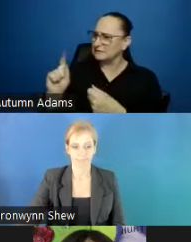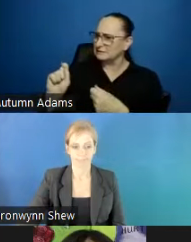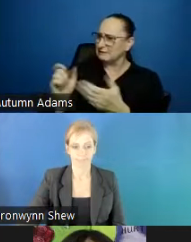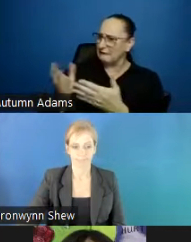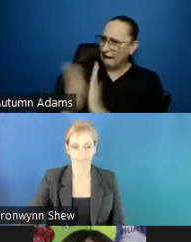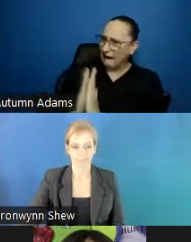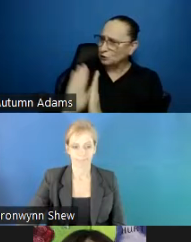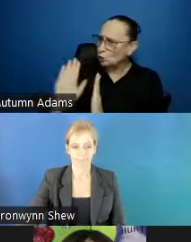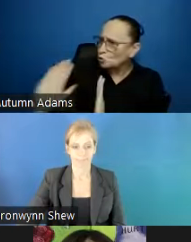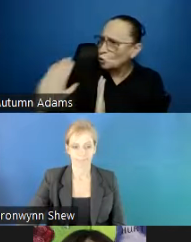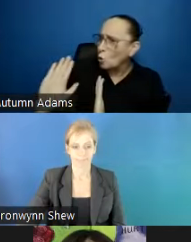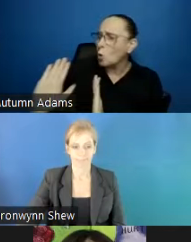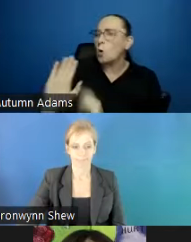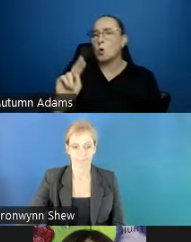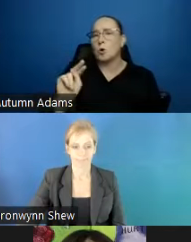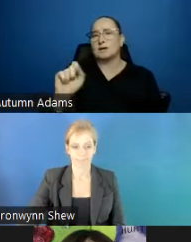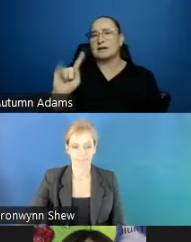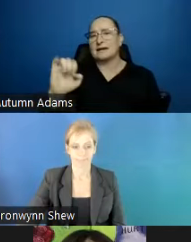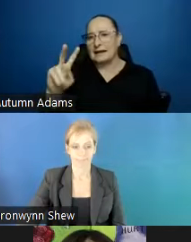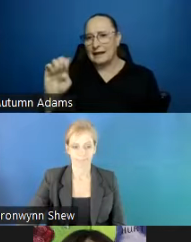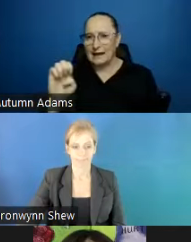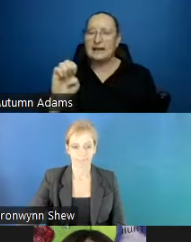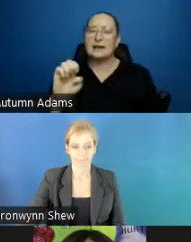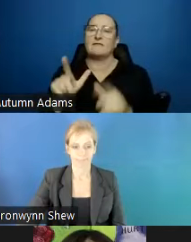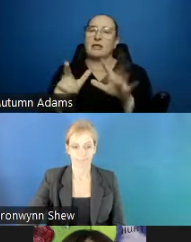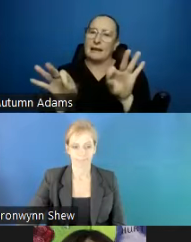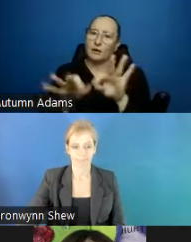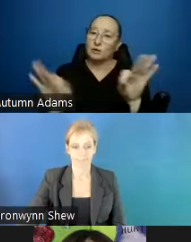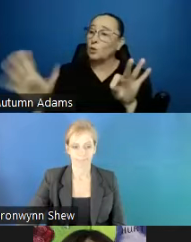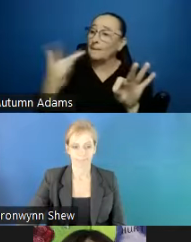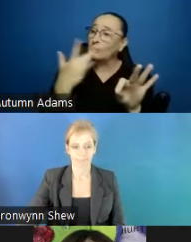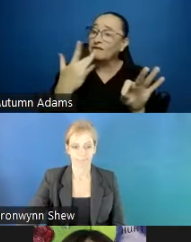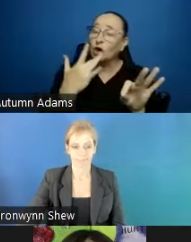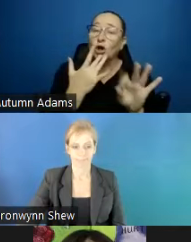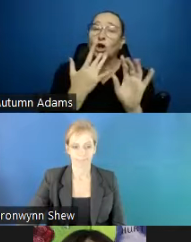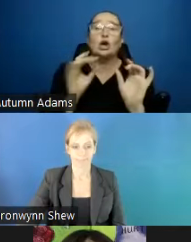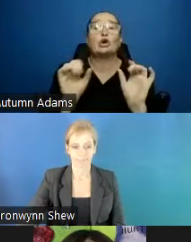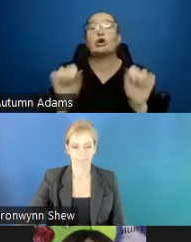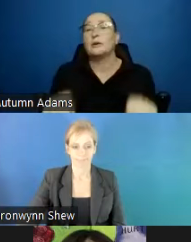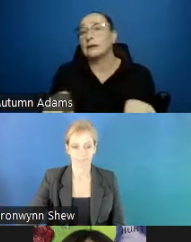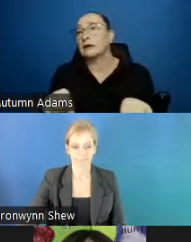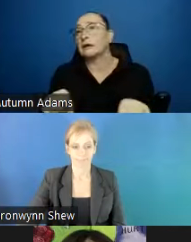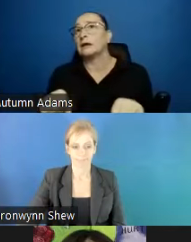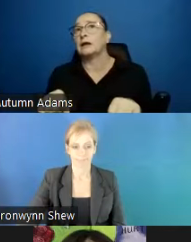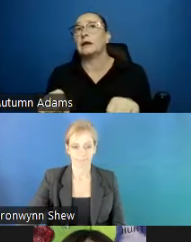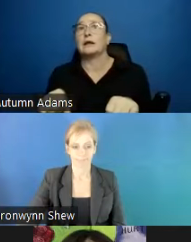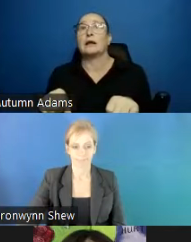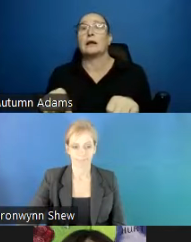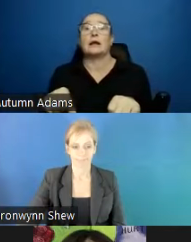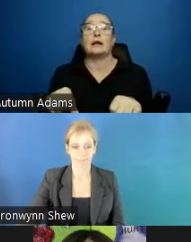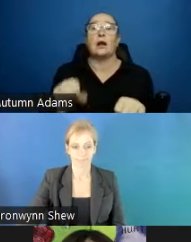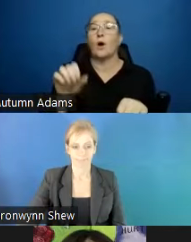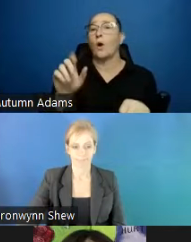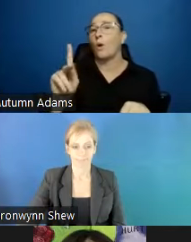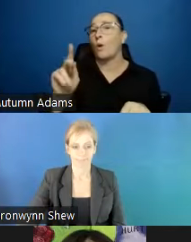do you prefer? It could be Korean Sign Language. It could be Spanish Sign Language. It could